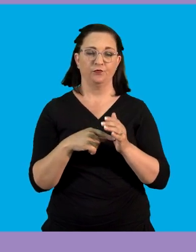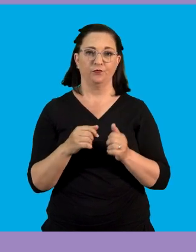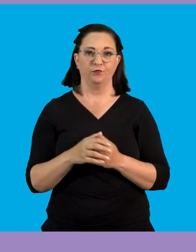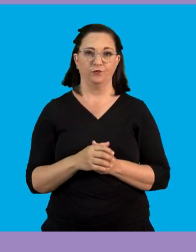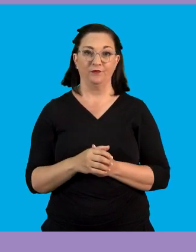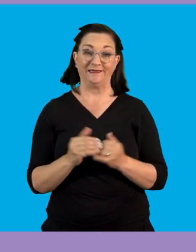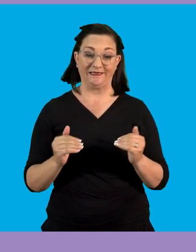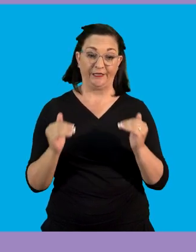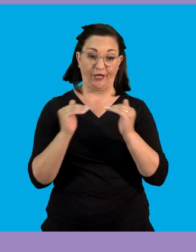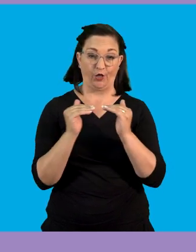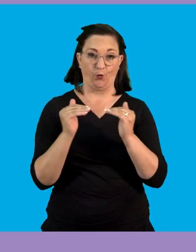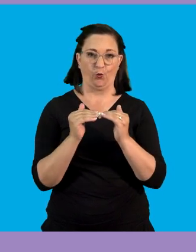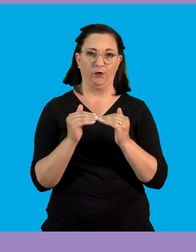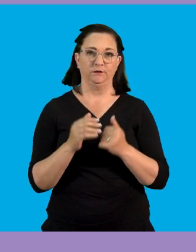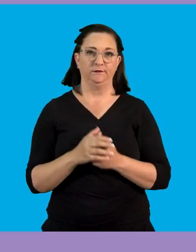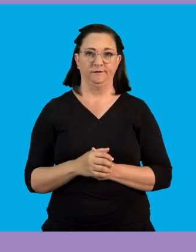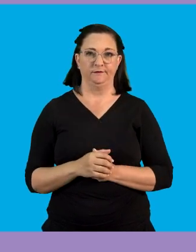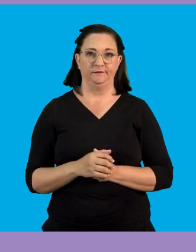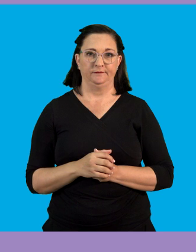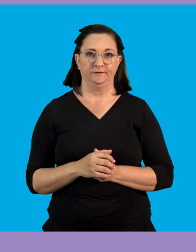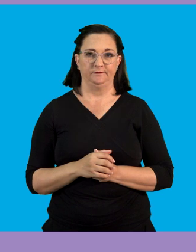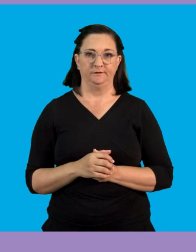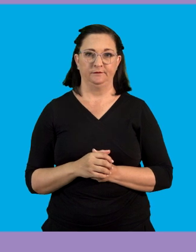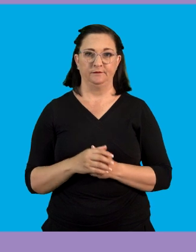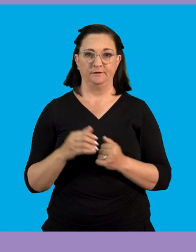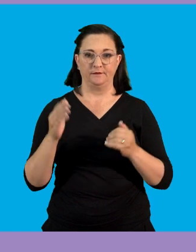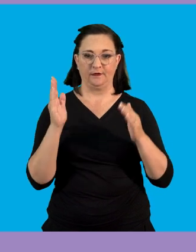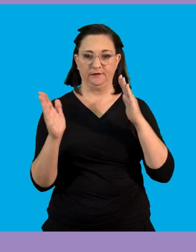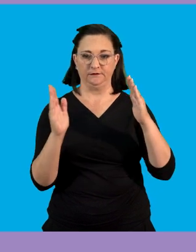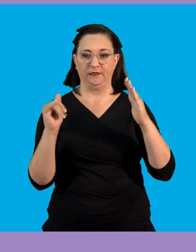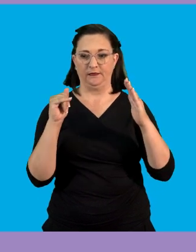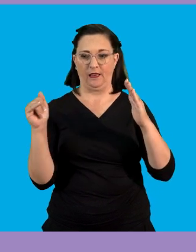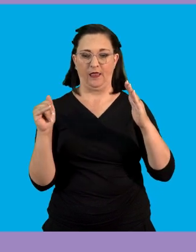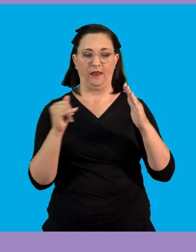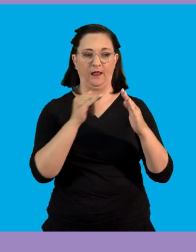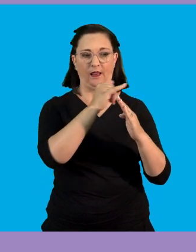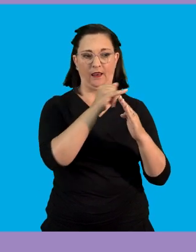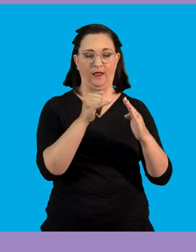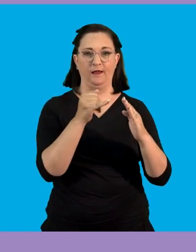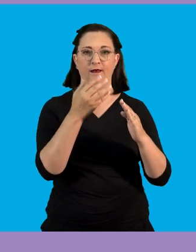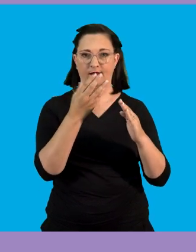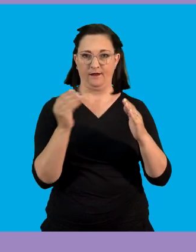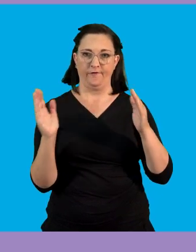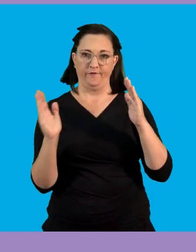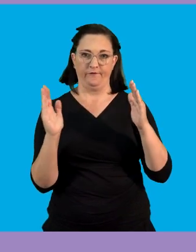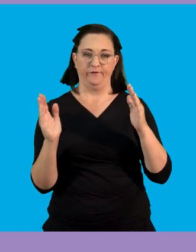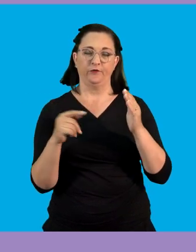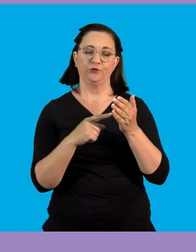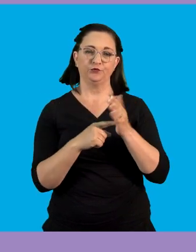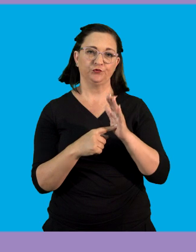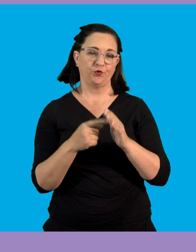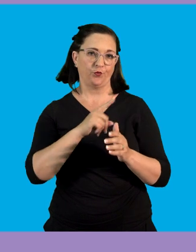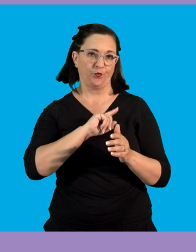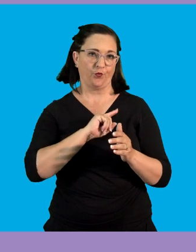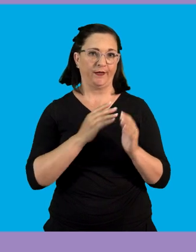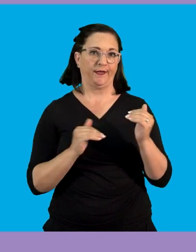sides are then equal. And here we have a single line on this side and a single line on the opposite